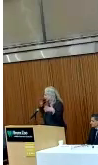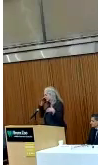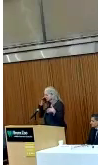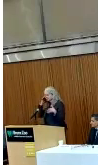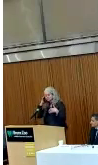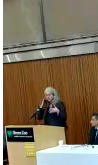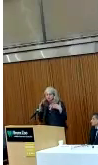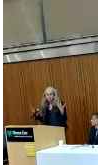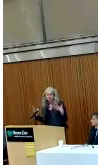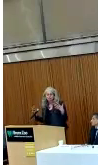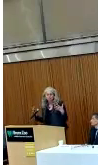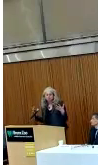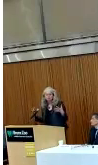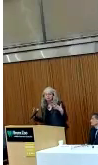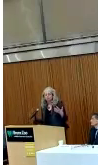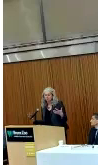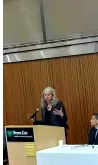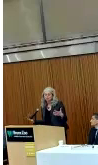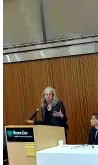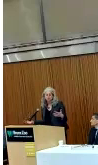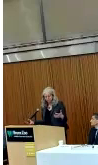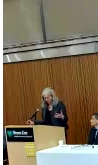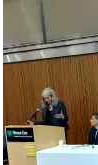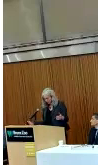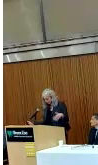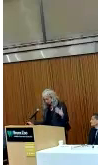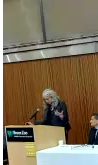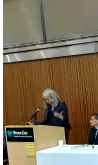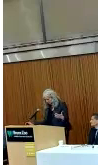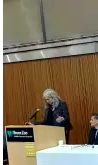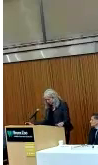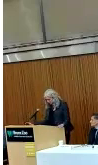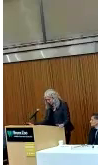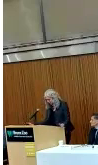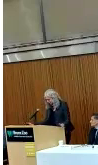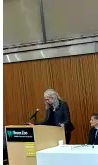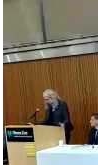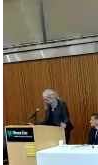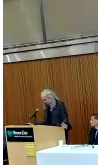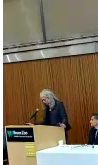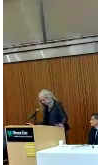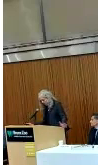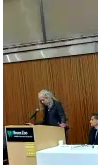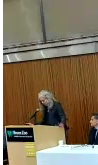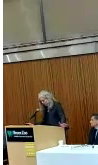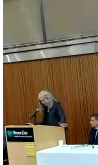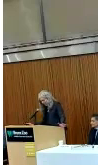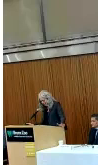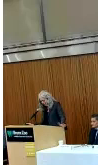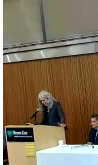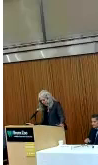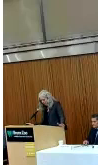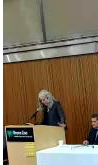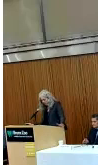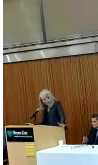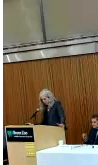many ideas sort of in this room about what we could do together but just to sort of highlight a few even though you